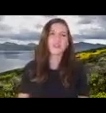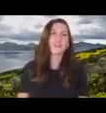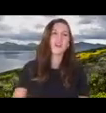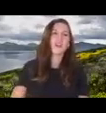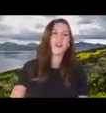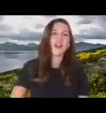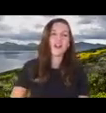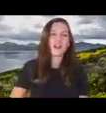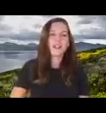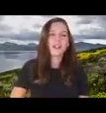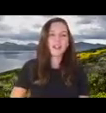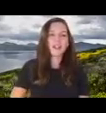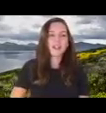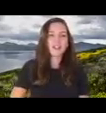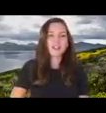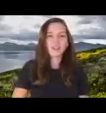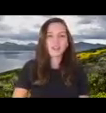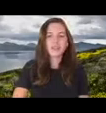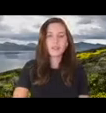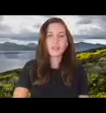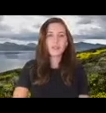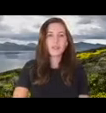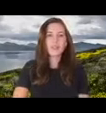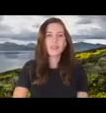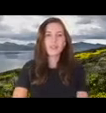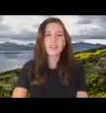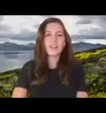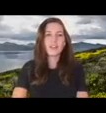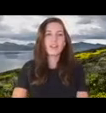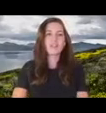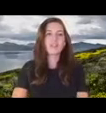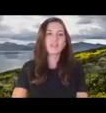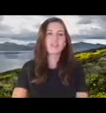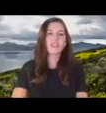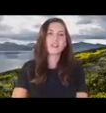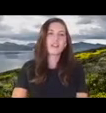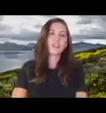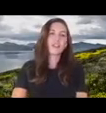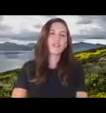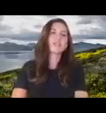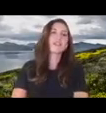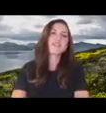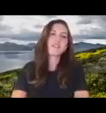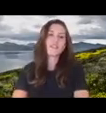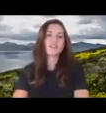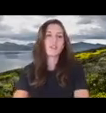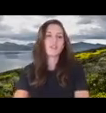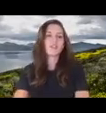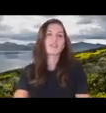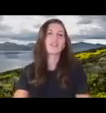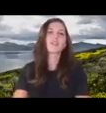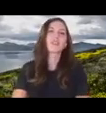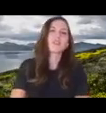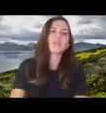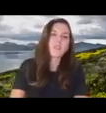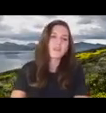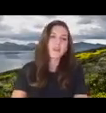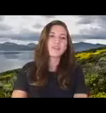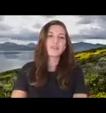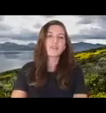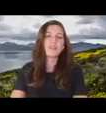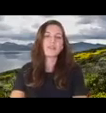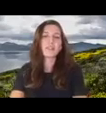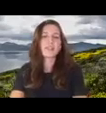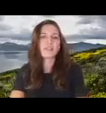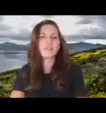much. I think, you know, in terms of the initial outline of the presentation, I'll first tell you a little bit about